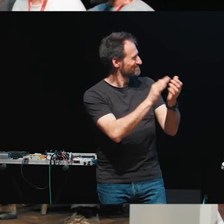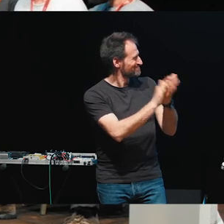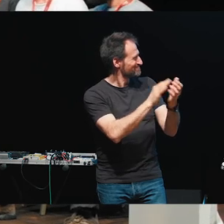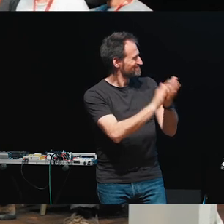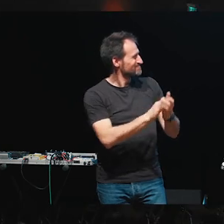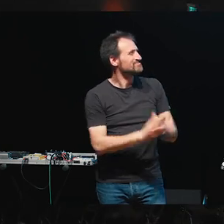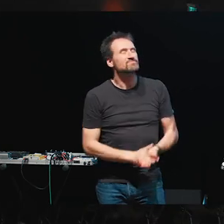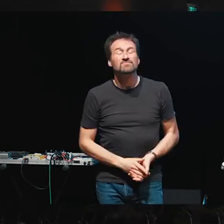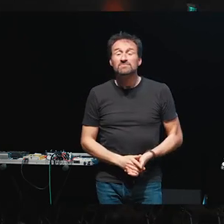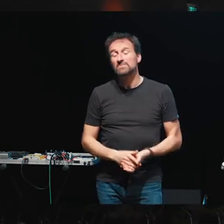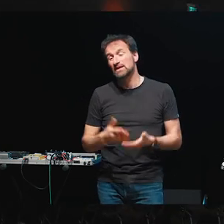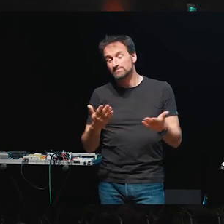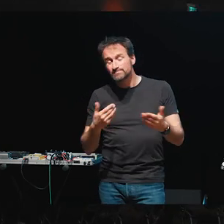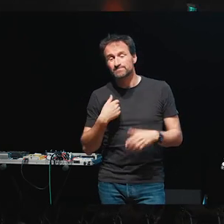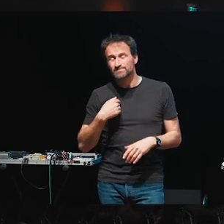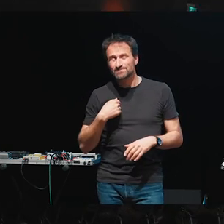So